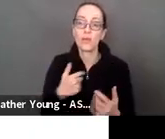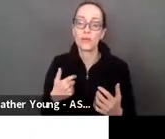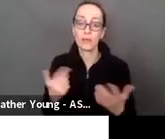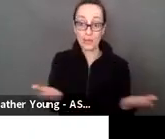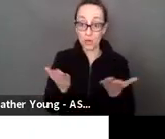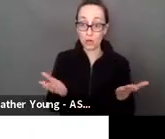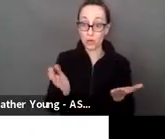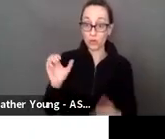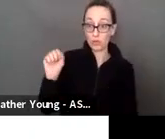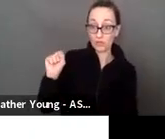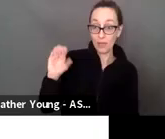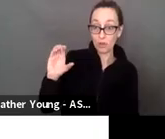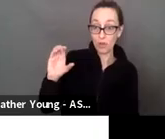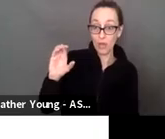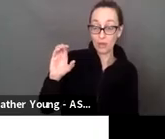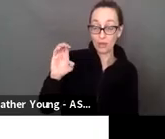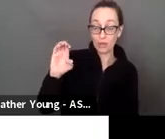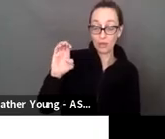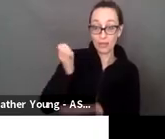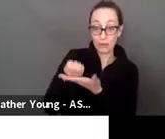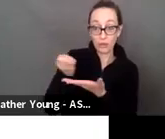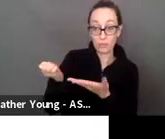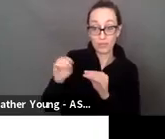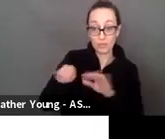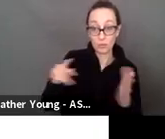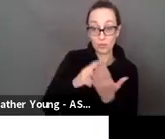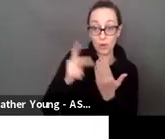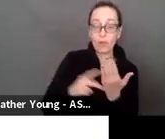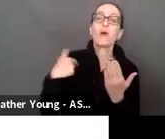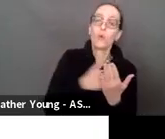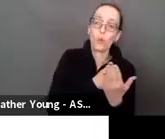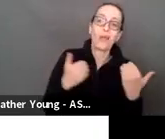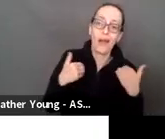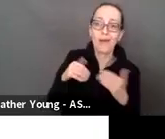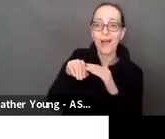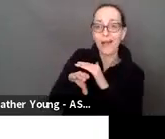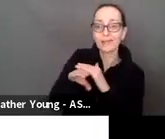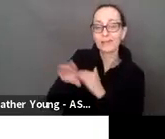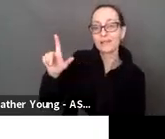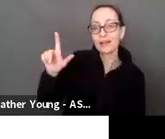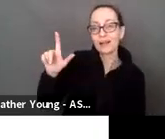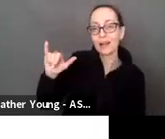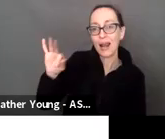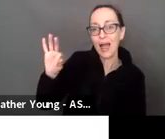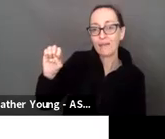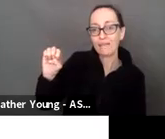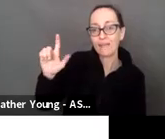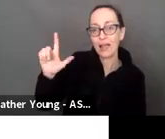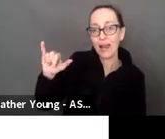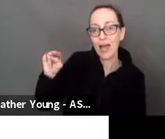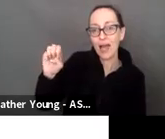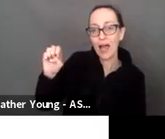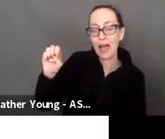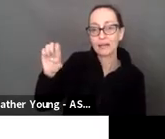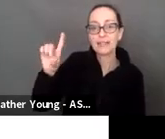here at the South Carolina Equipment Distribution Program have access to the Lifeline database, and we can see